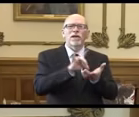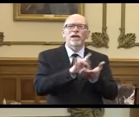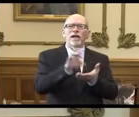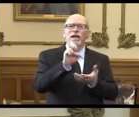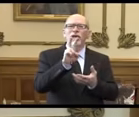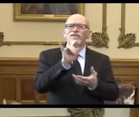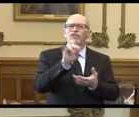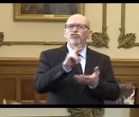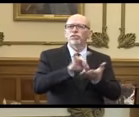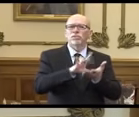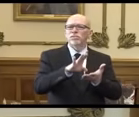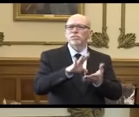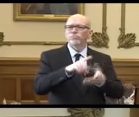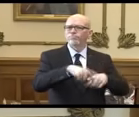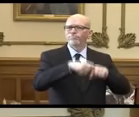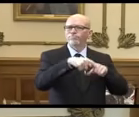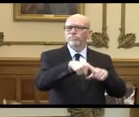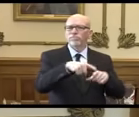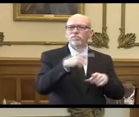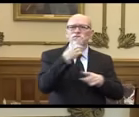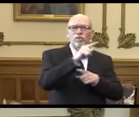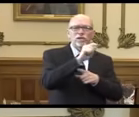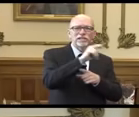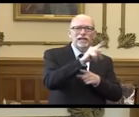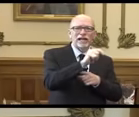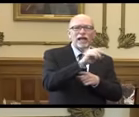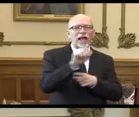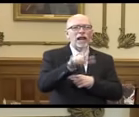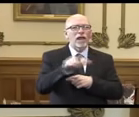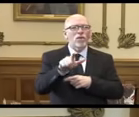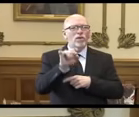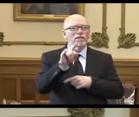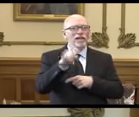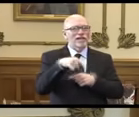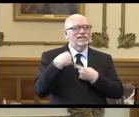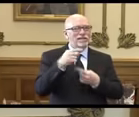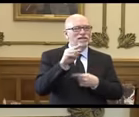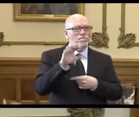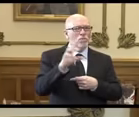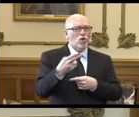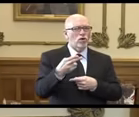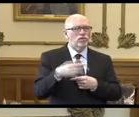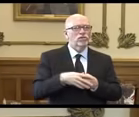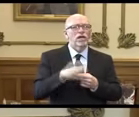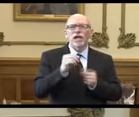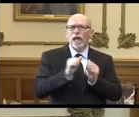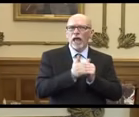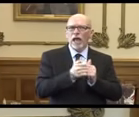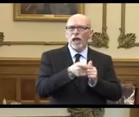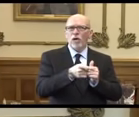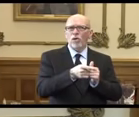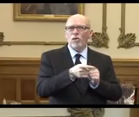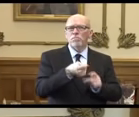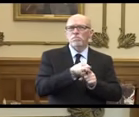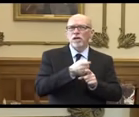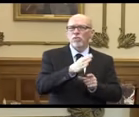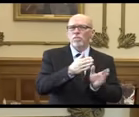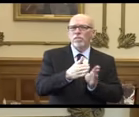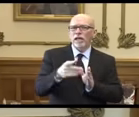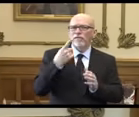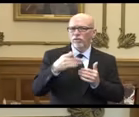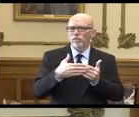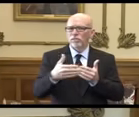moratorium, both on the tenant and landlord side since March, and how that's influenced your plans ahead of